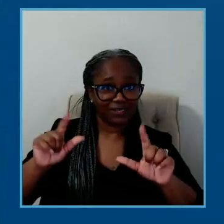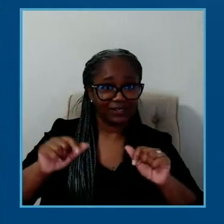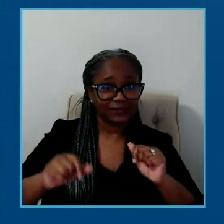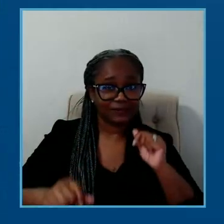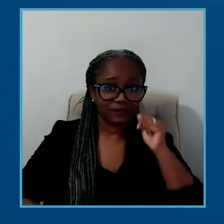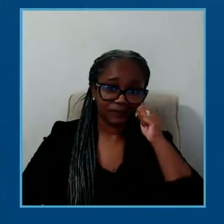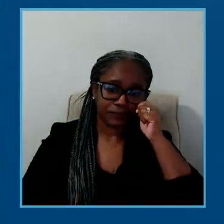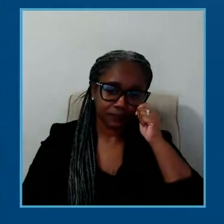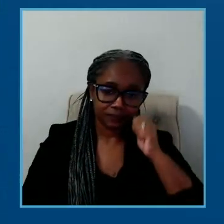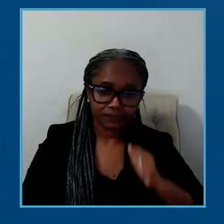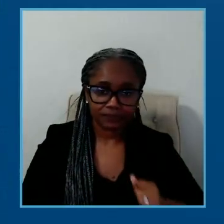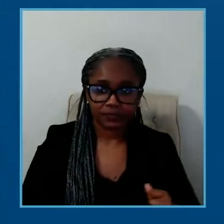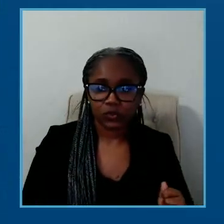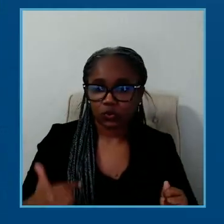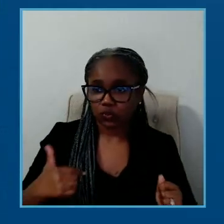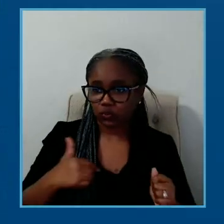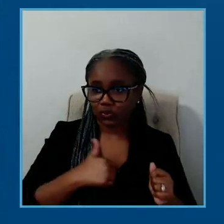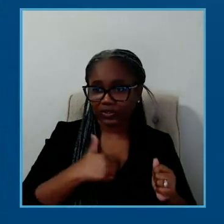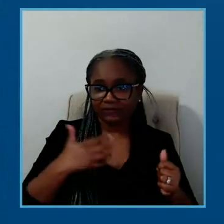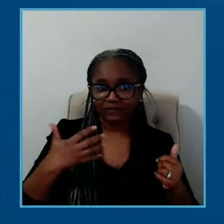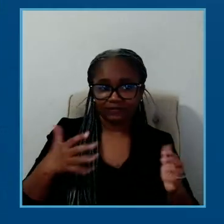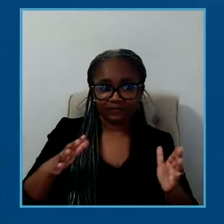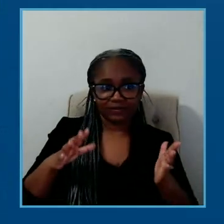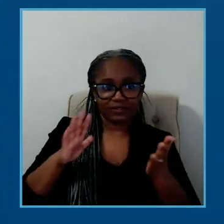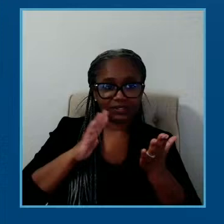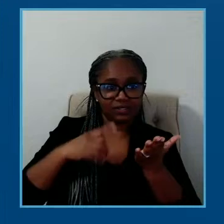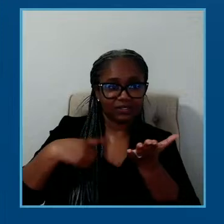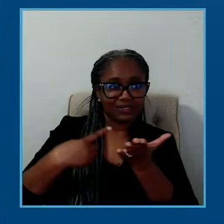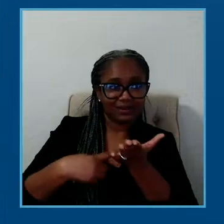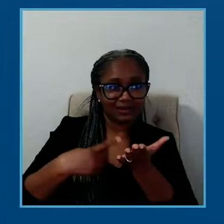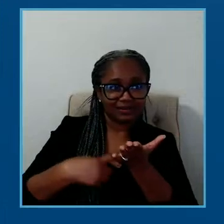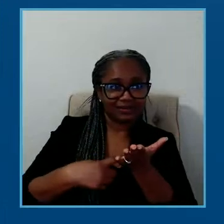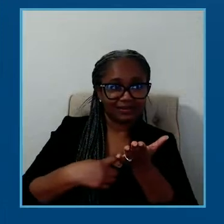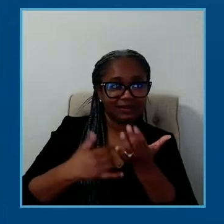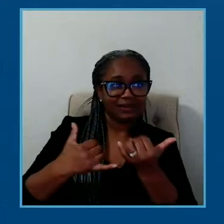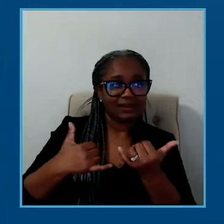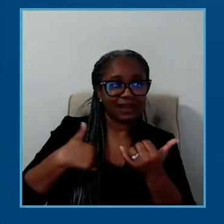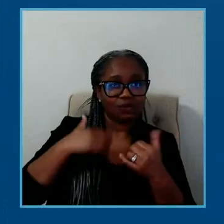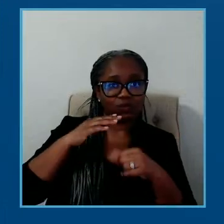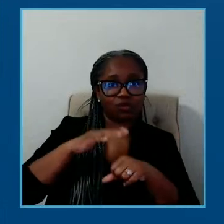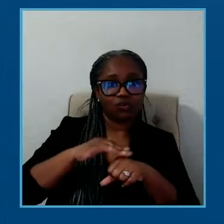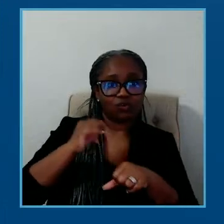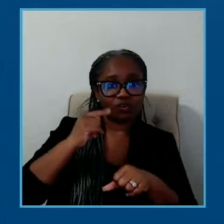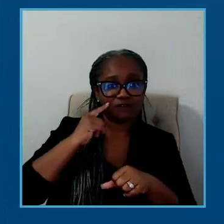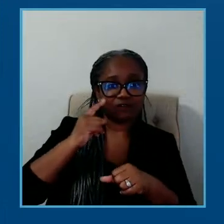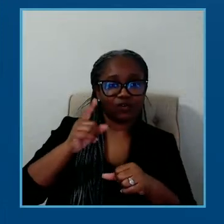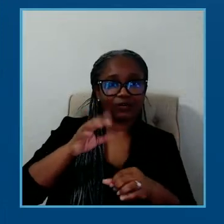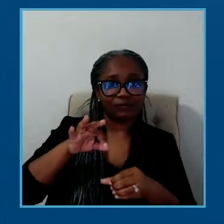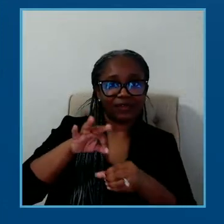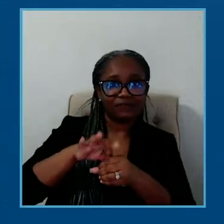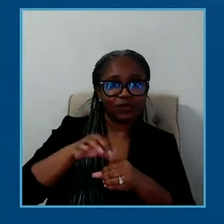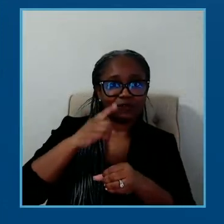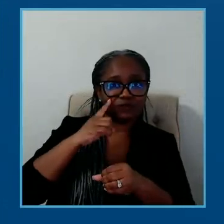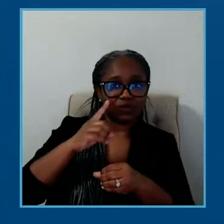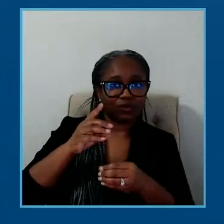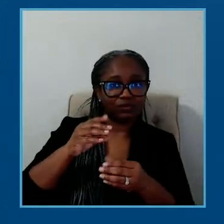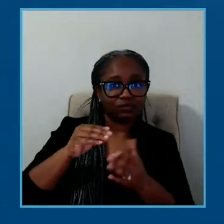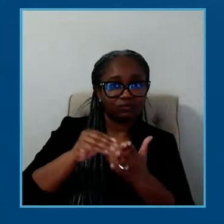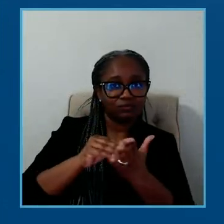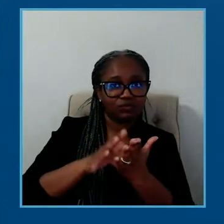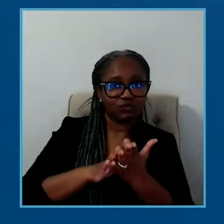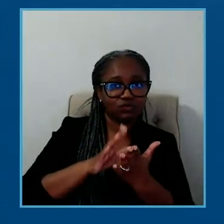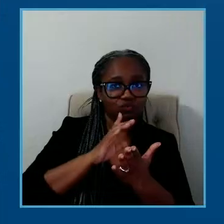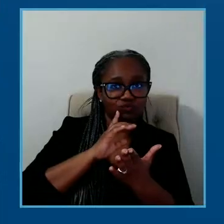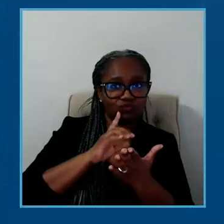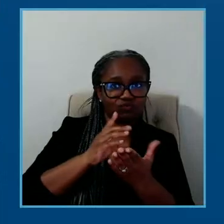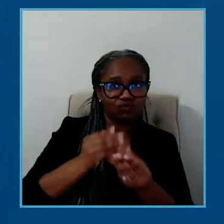We already did the discussion. Okay, I will now call for a vote of the resolution to dispose of this pending challenge.